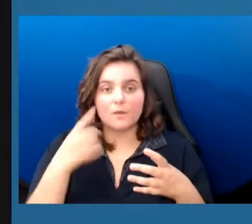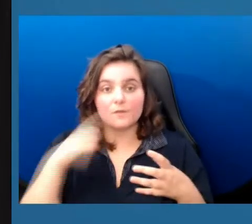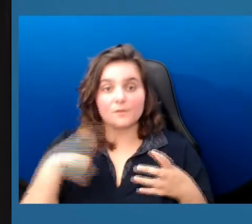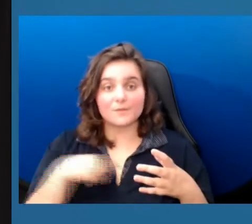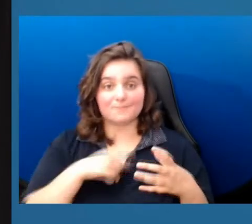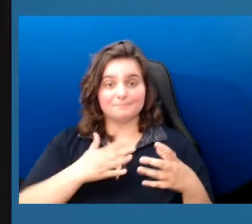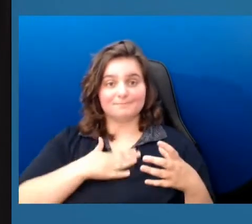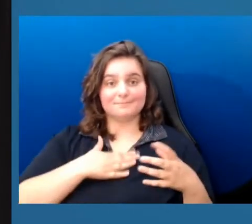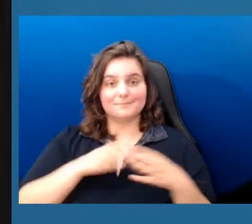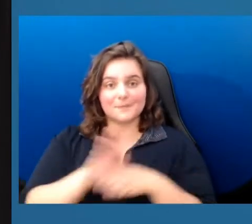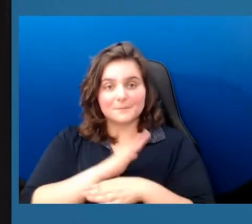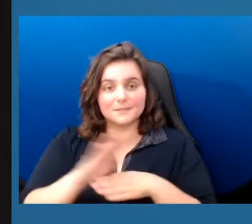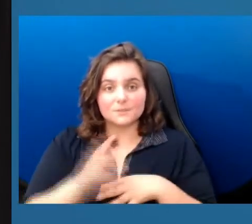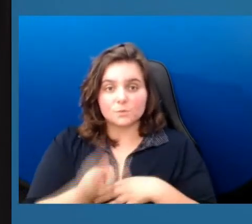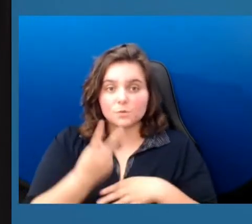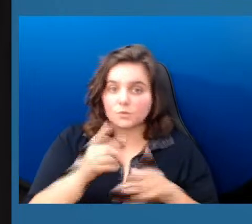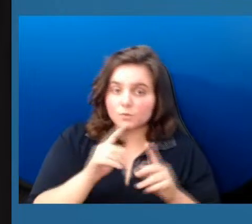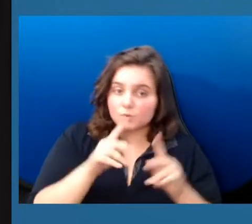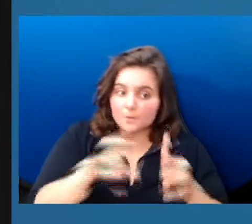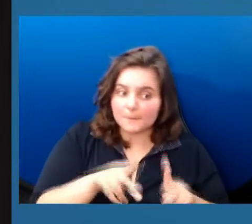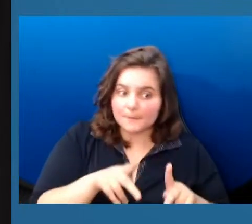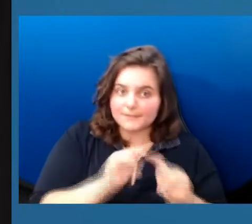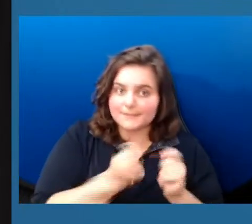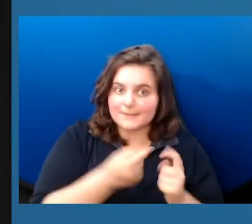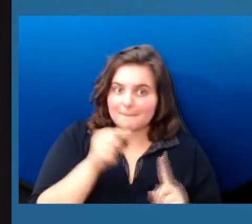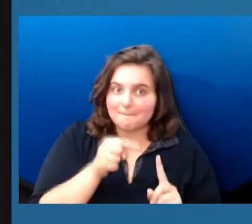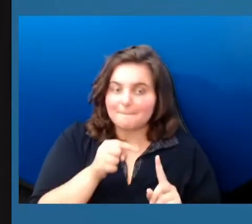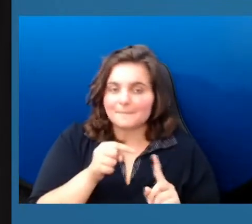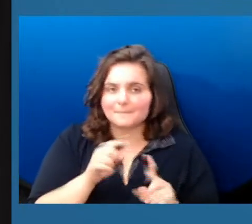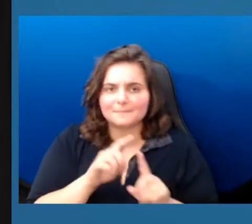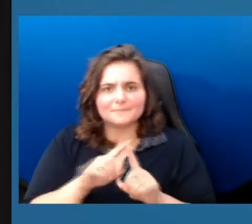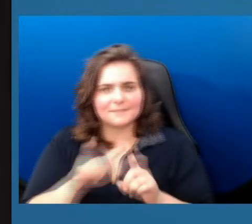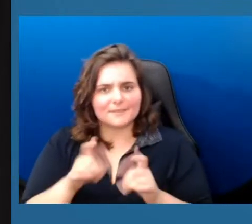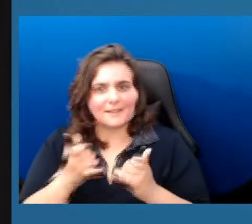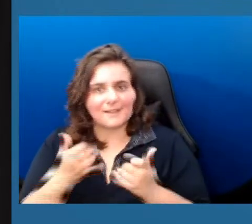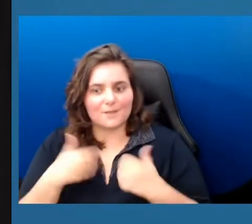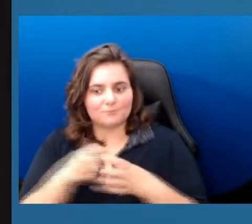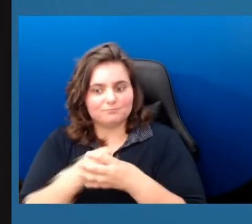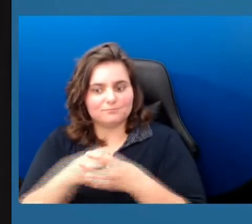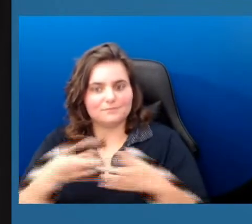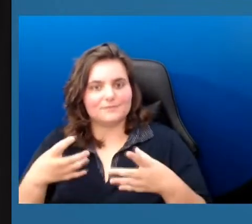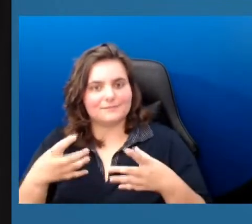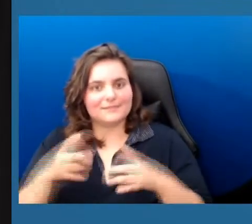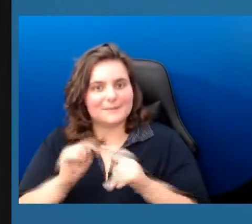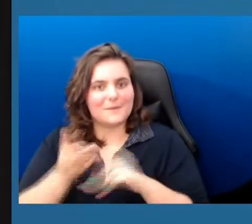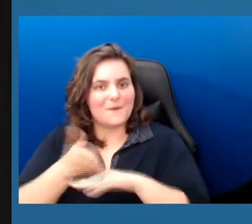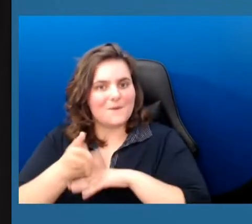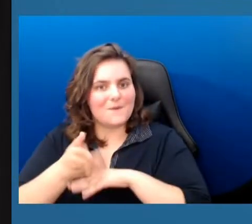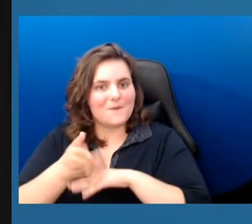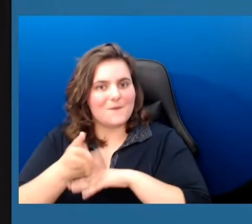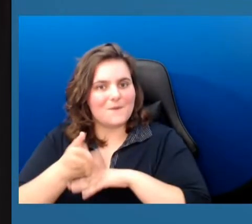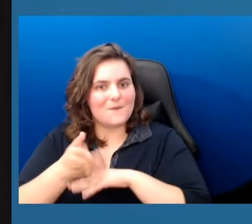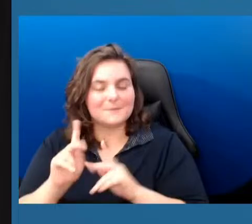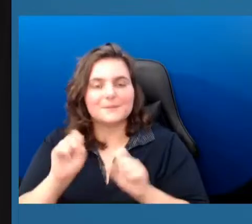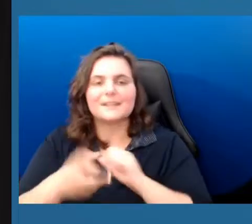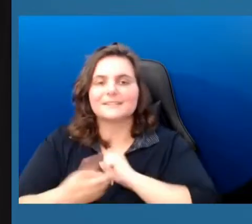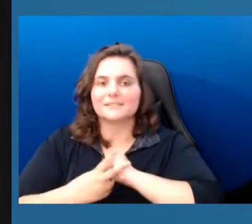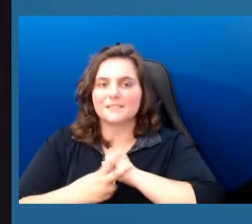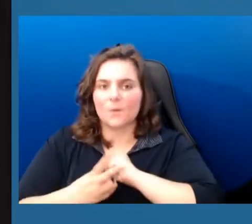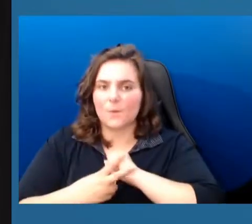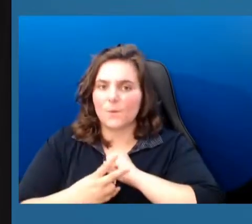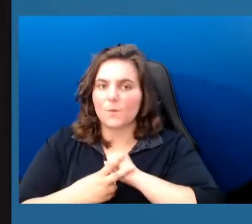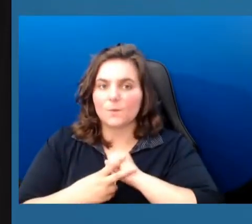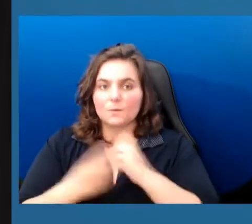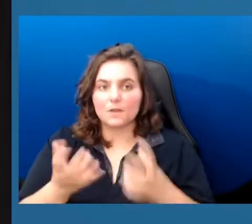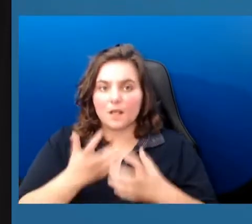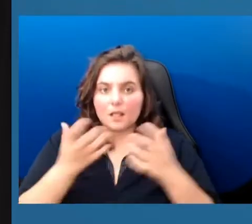from a 2-person team to a team of over 100 people this year, we'll be able to save tens of thousands, hundreds of thousands